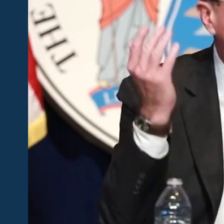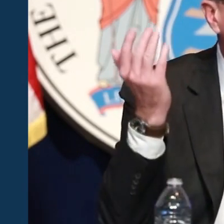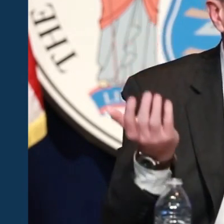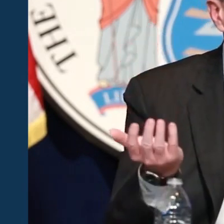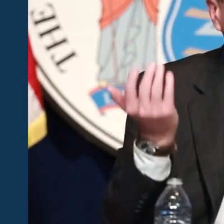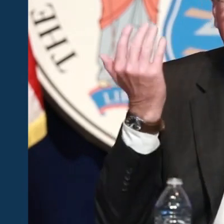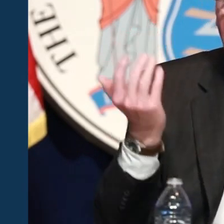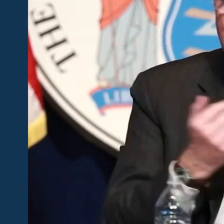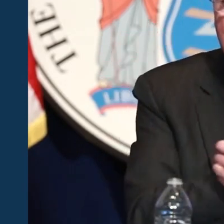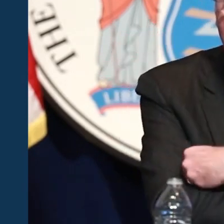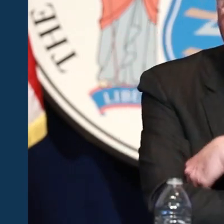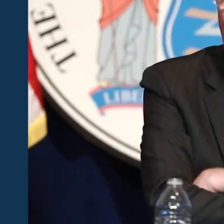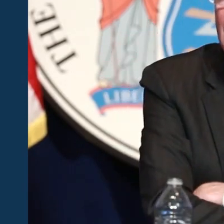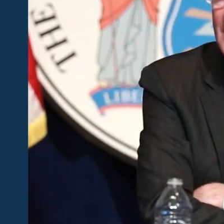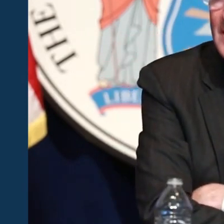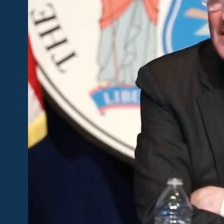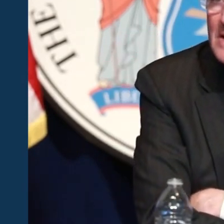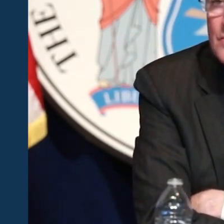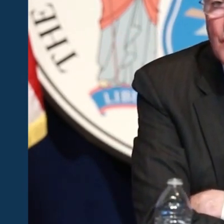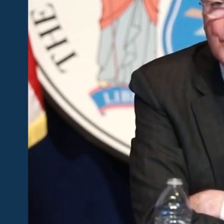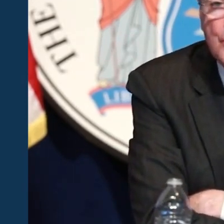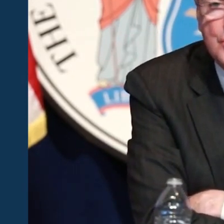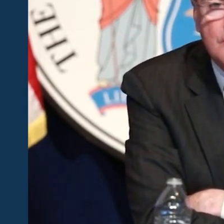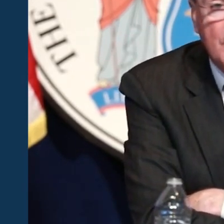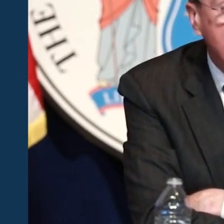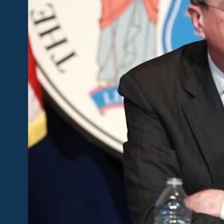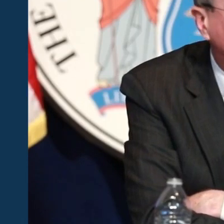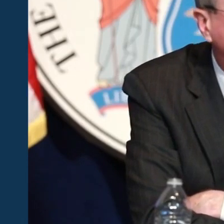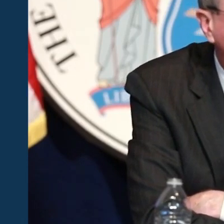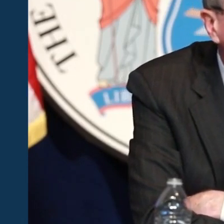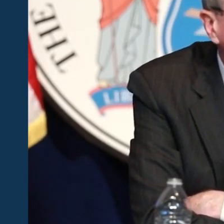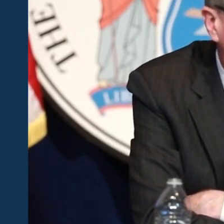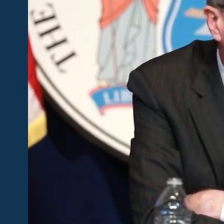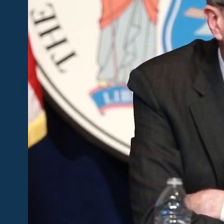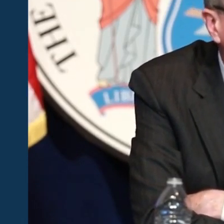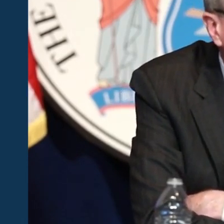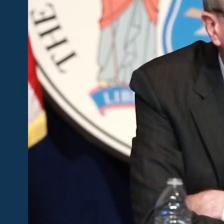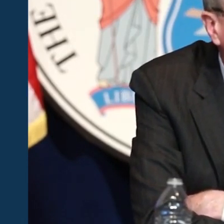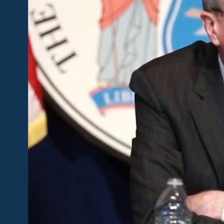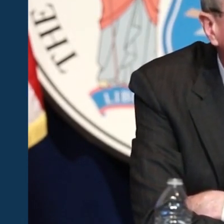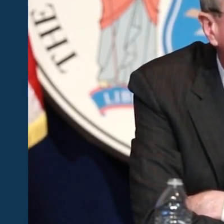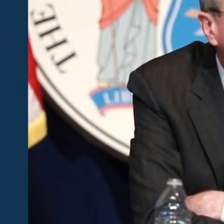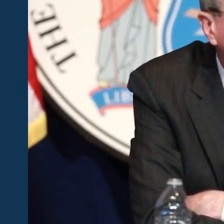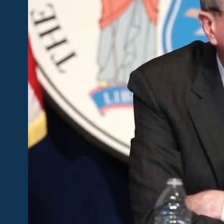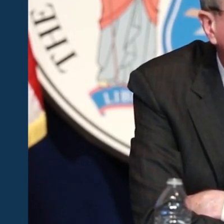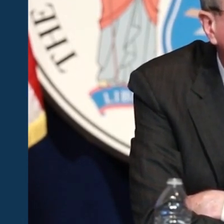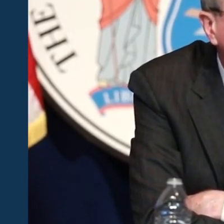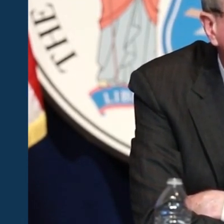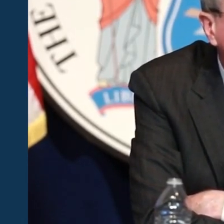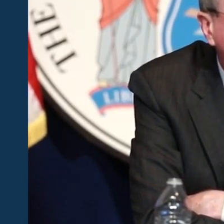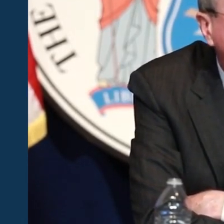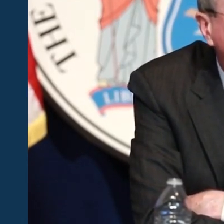me how to weigh executive action, I think it was Charlie, versus bills. Personally, you'd rather have more